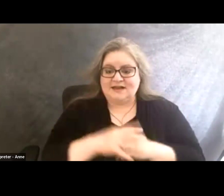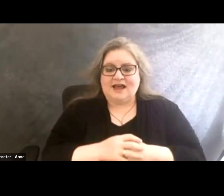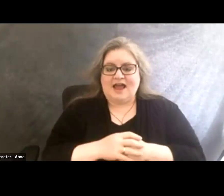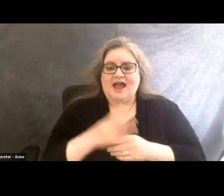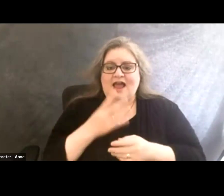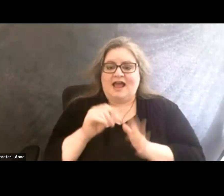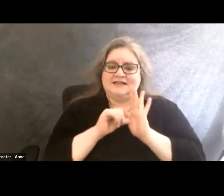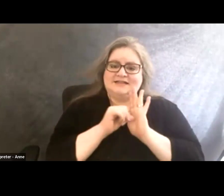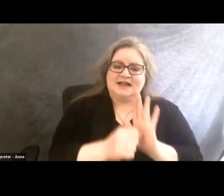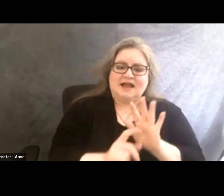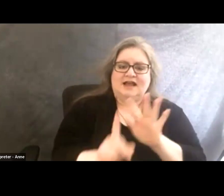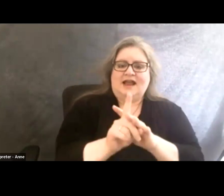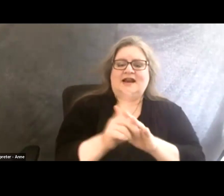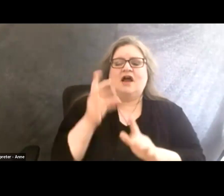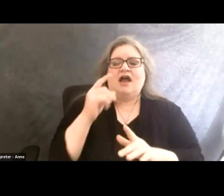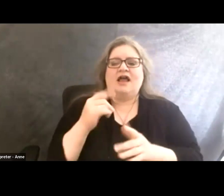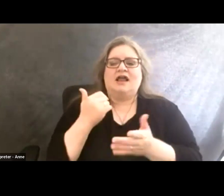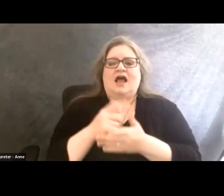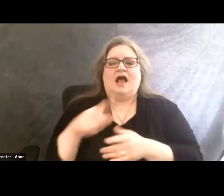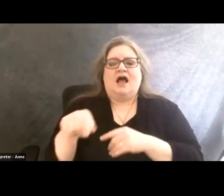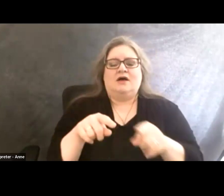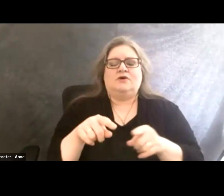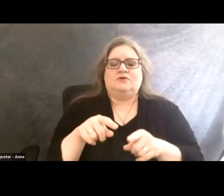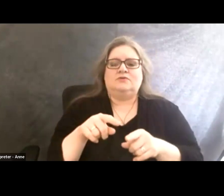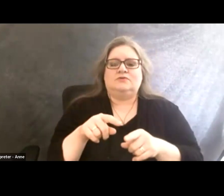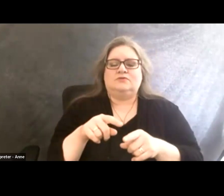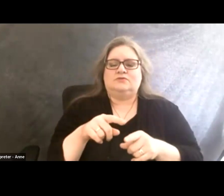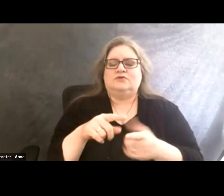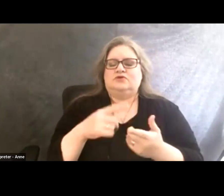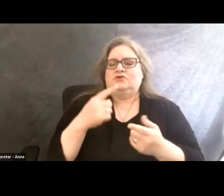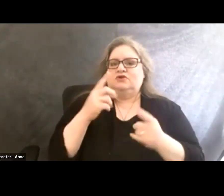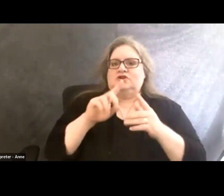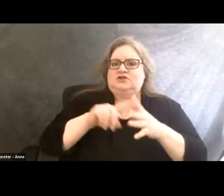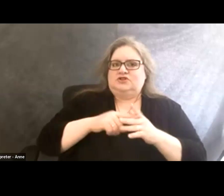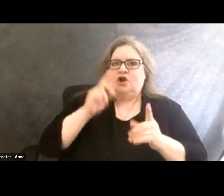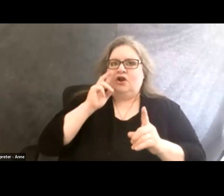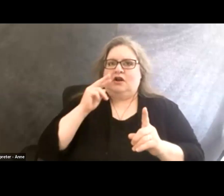stand out, and also to help you get into that entrepreneurial mindset.